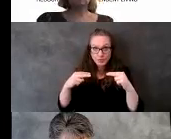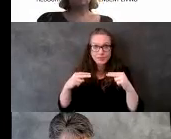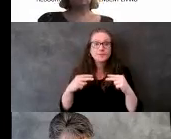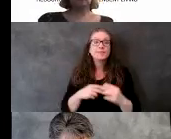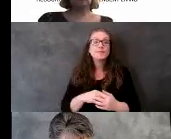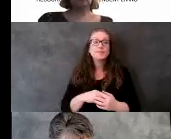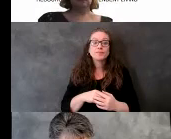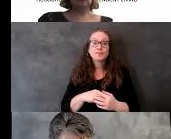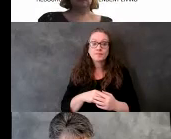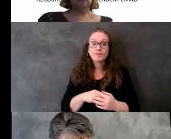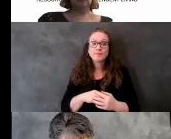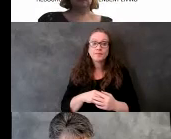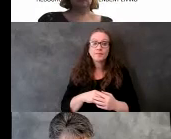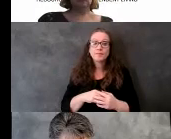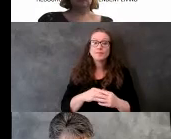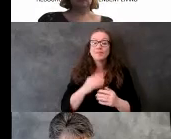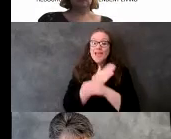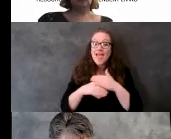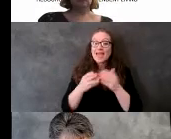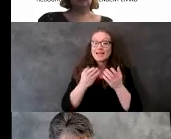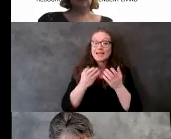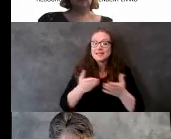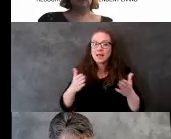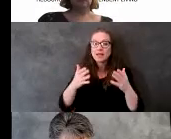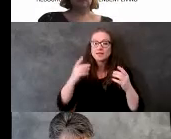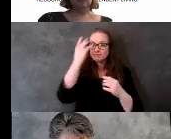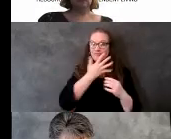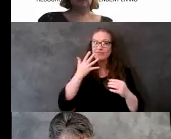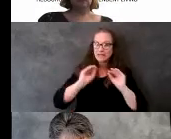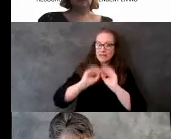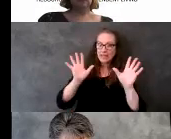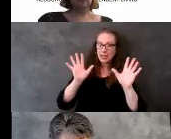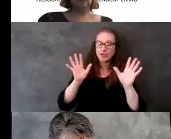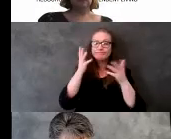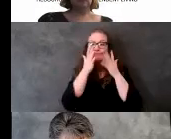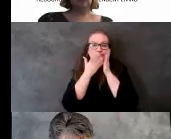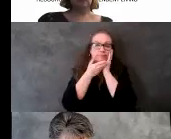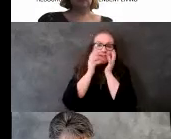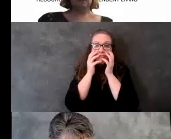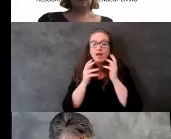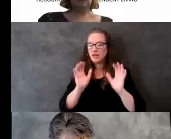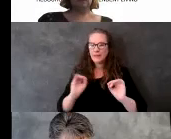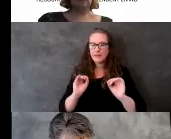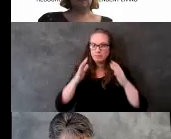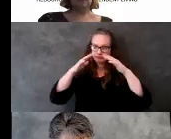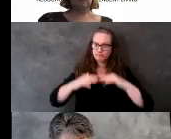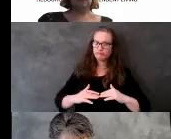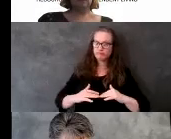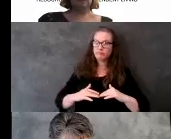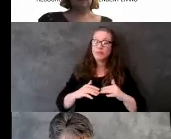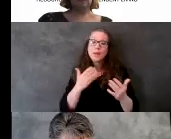Keep hands or objects away from your mouth. That person may be relying on lip reading to augment their